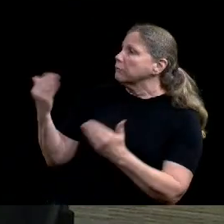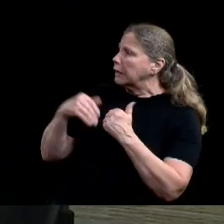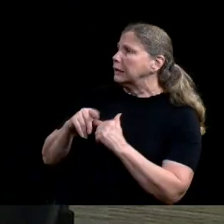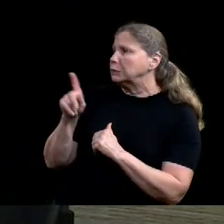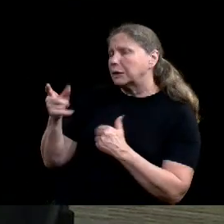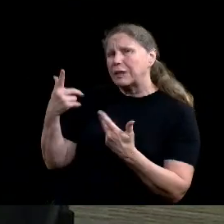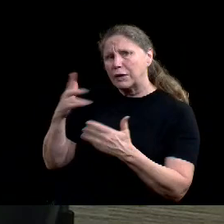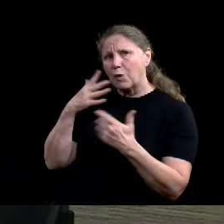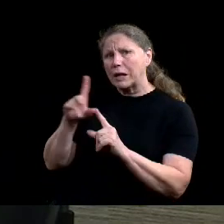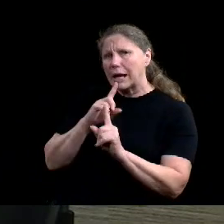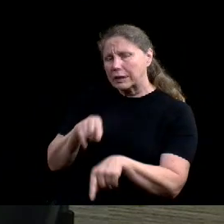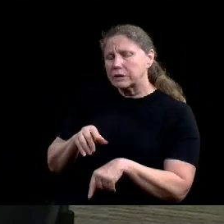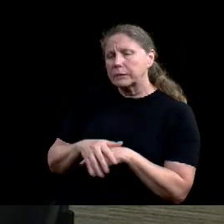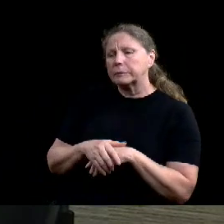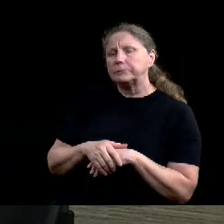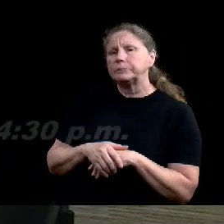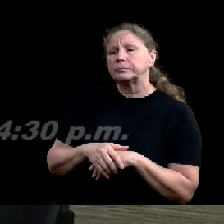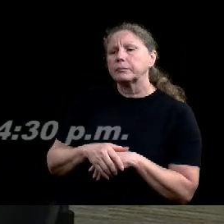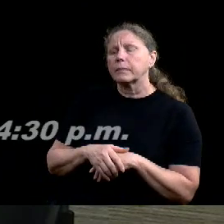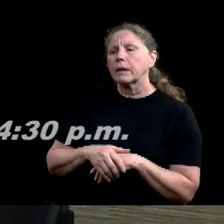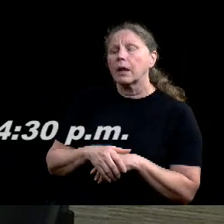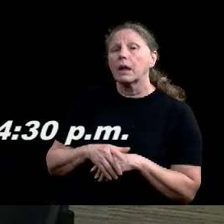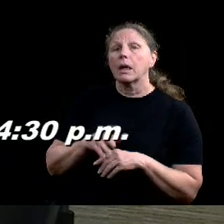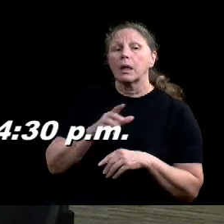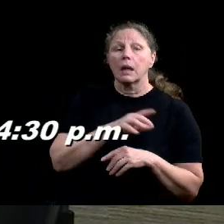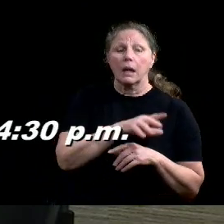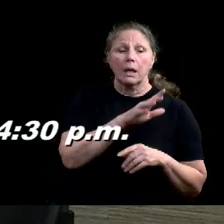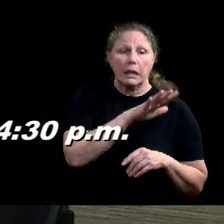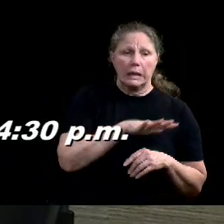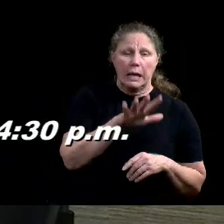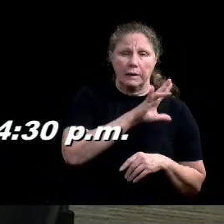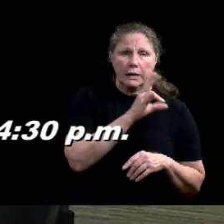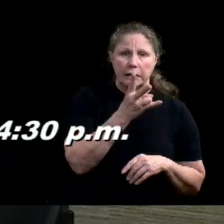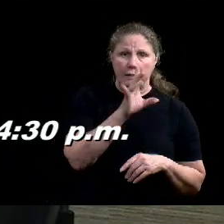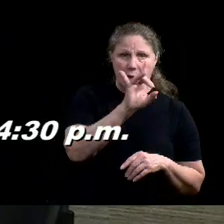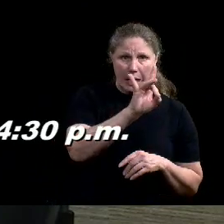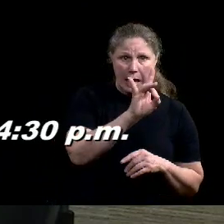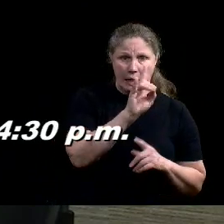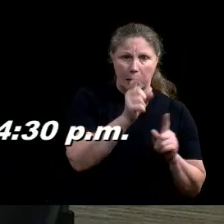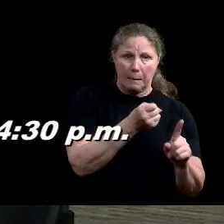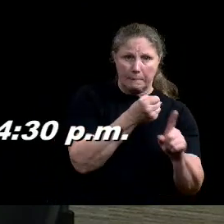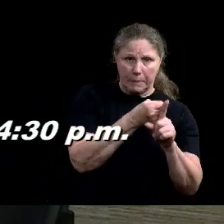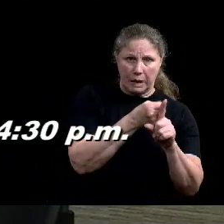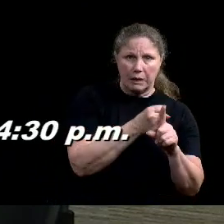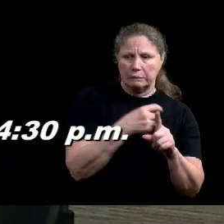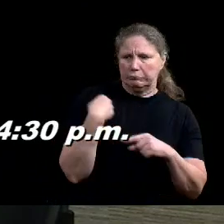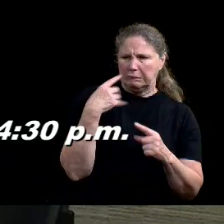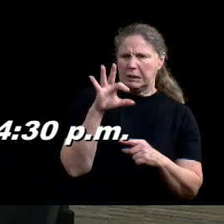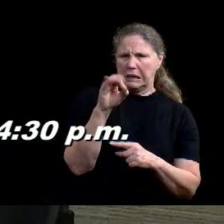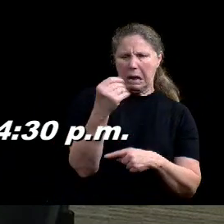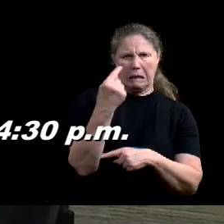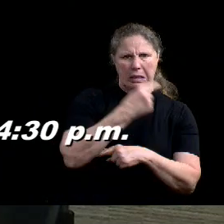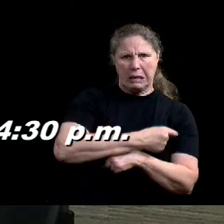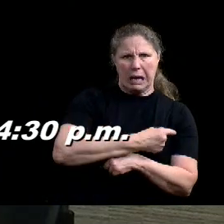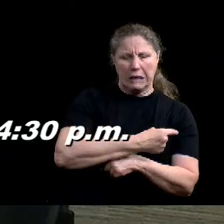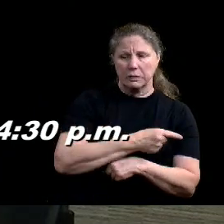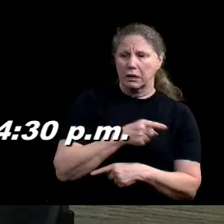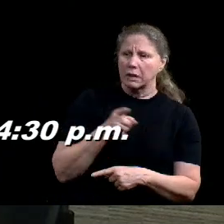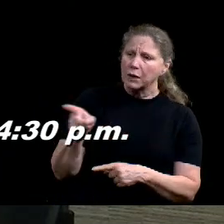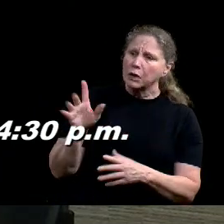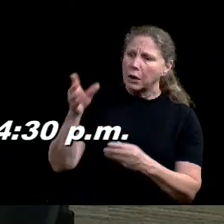has seen 78 COVID cases in 90 days. Based on information you have, how has McLennan County, has